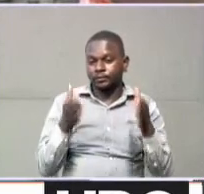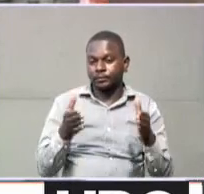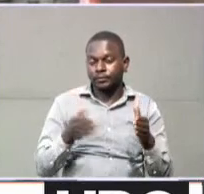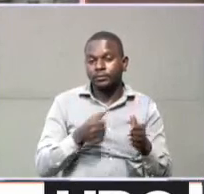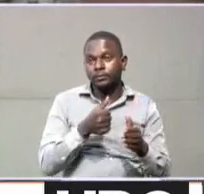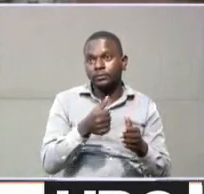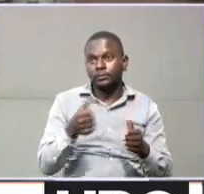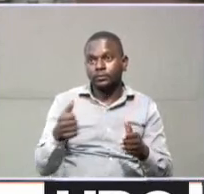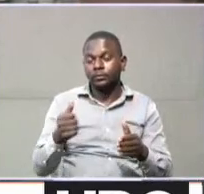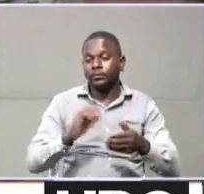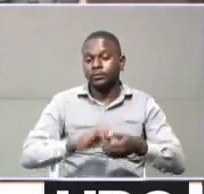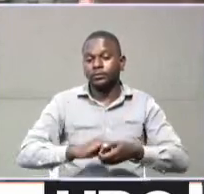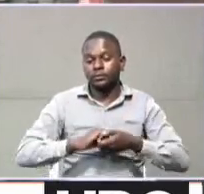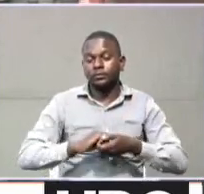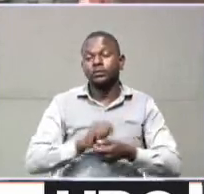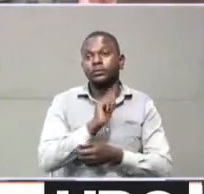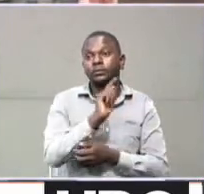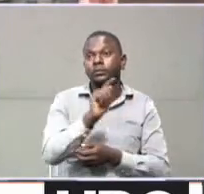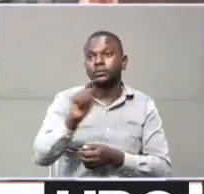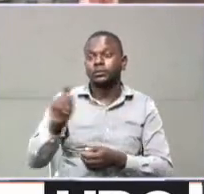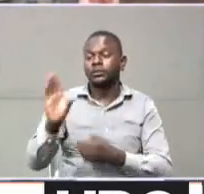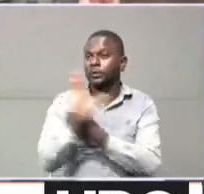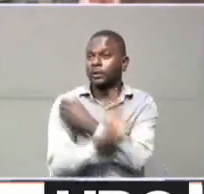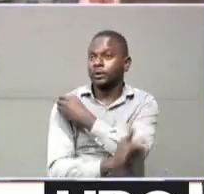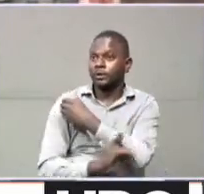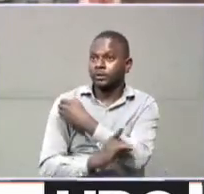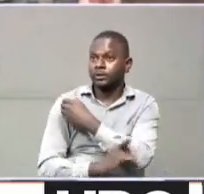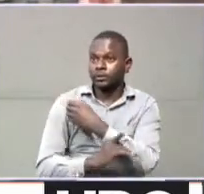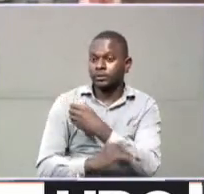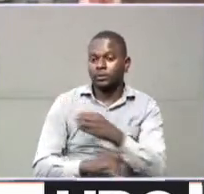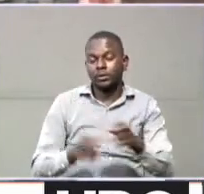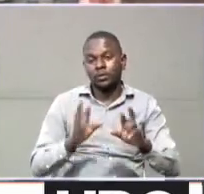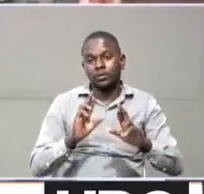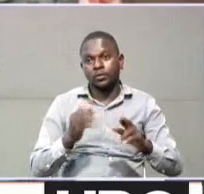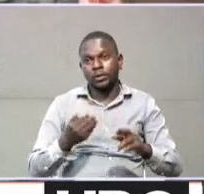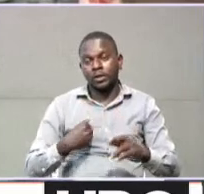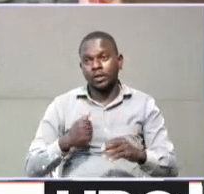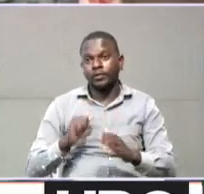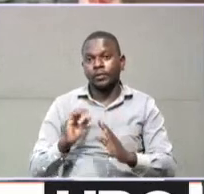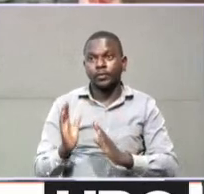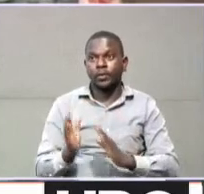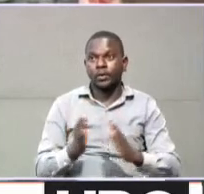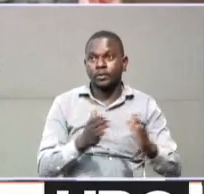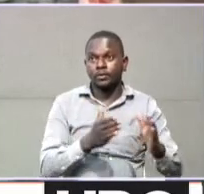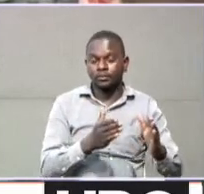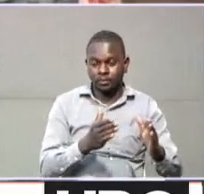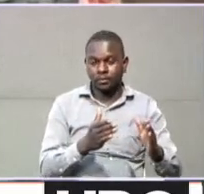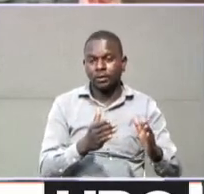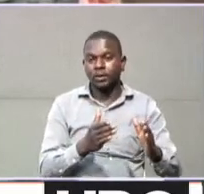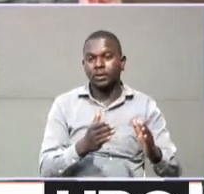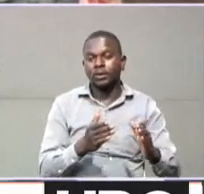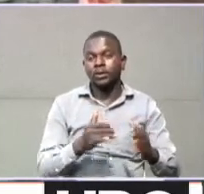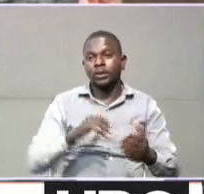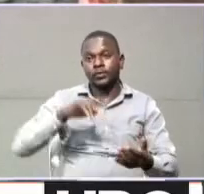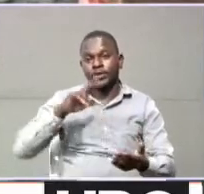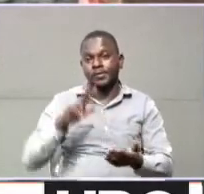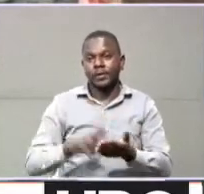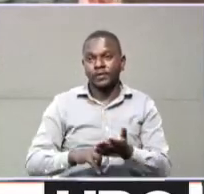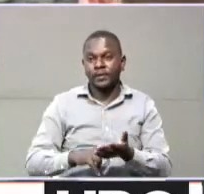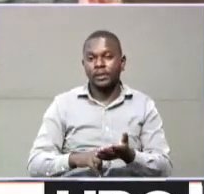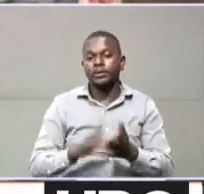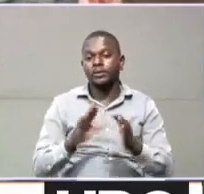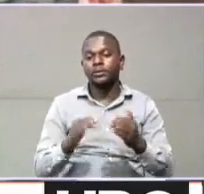each of the circles in the various districts we already have a schedule which we are verifying